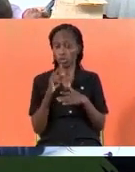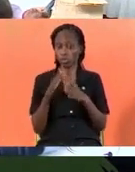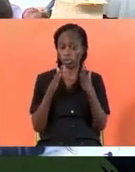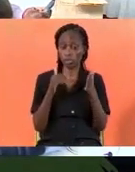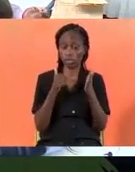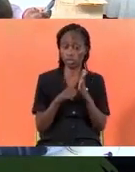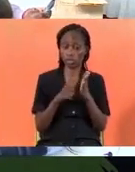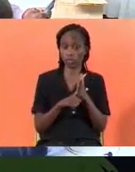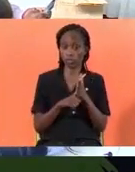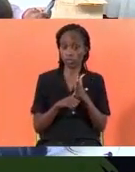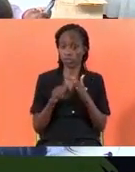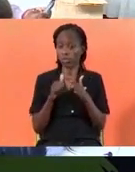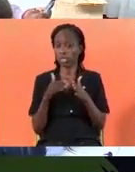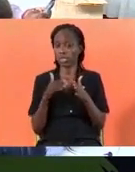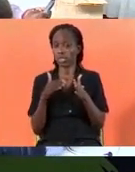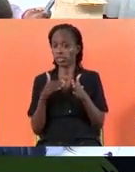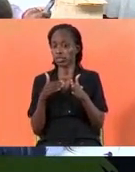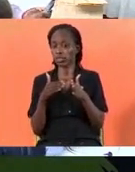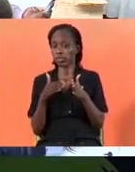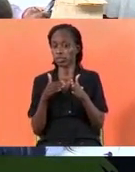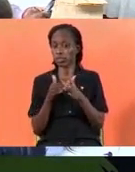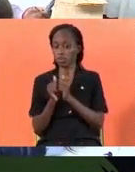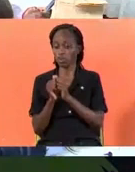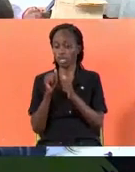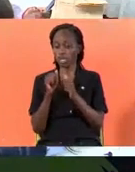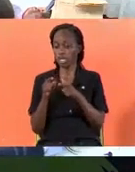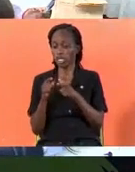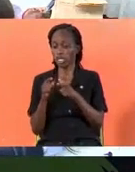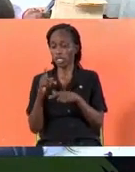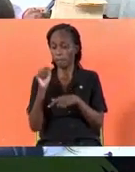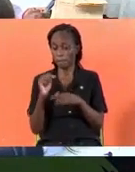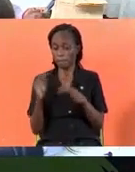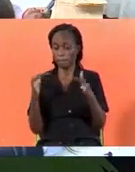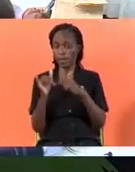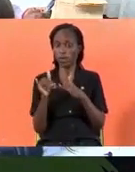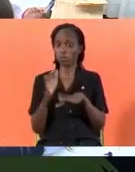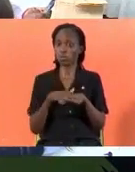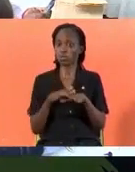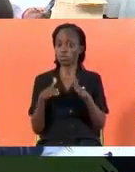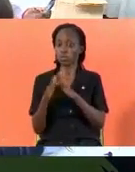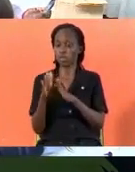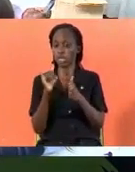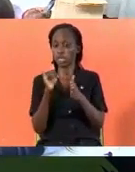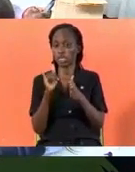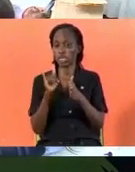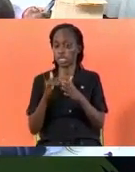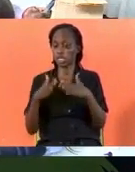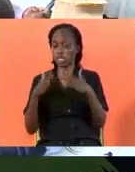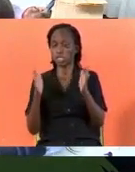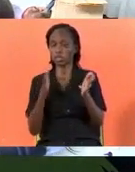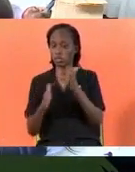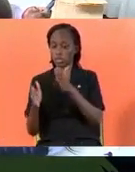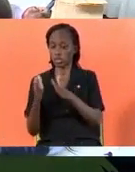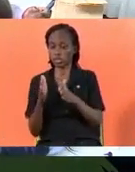great opportunities with this Pan-African conference that is being promoted by Aphrodite as a great